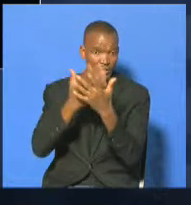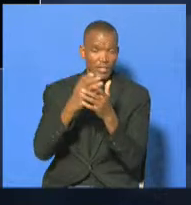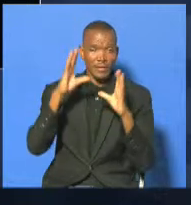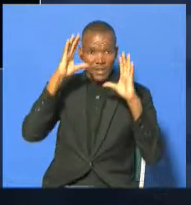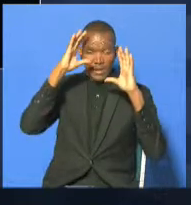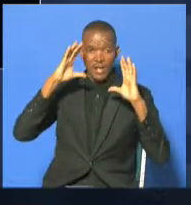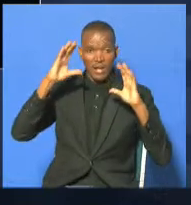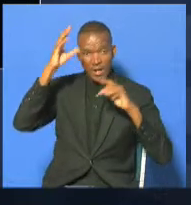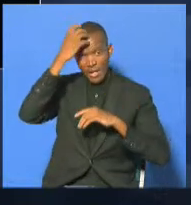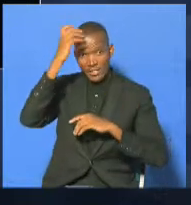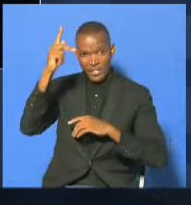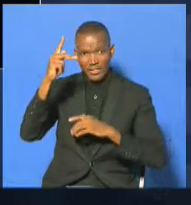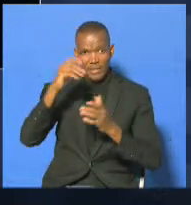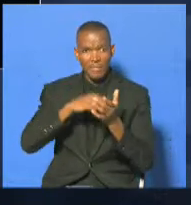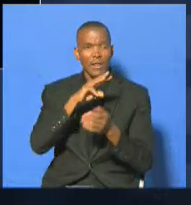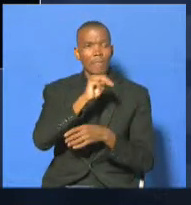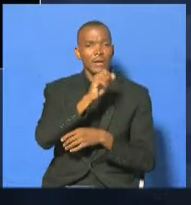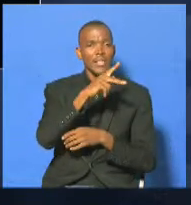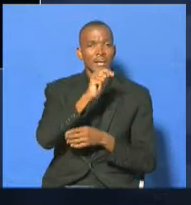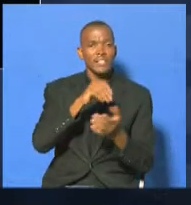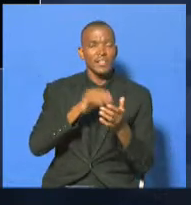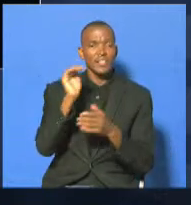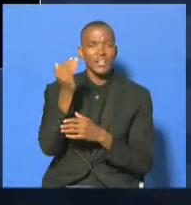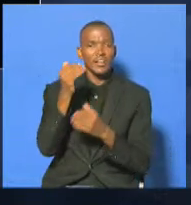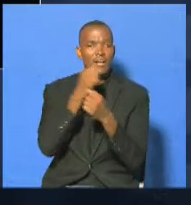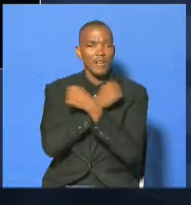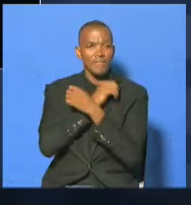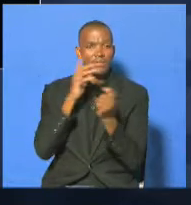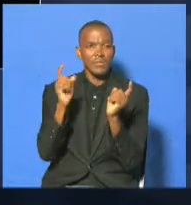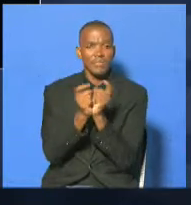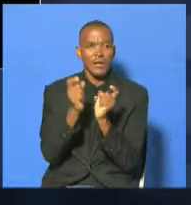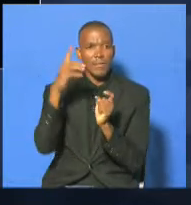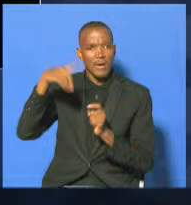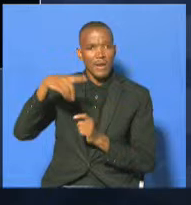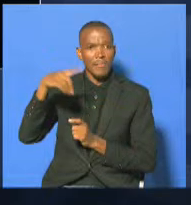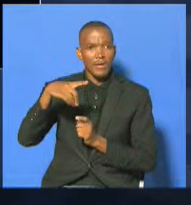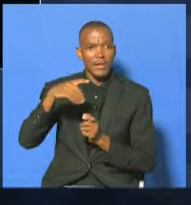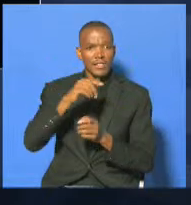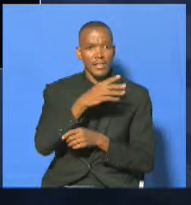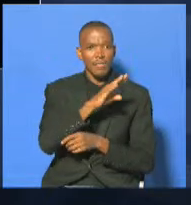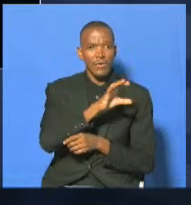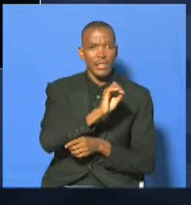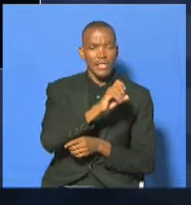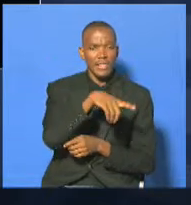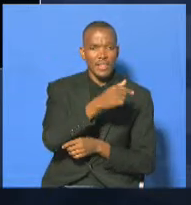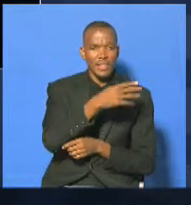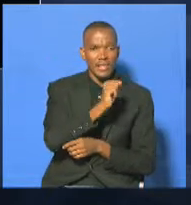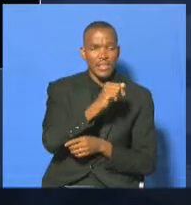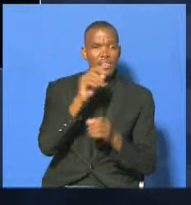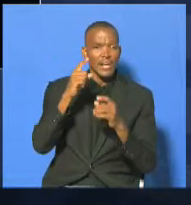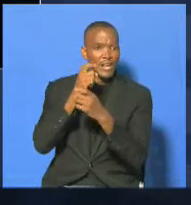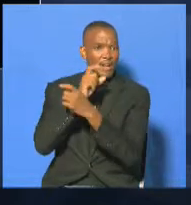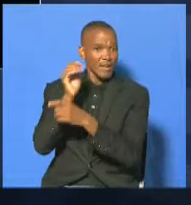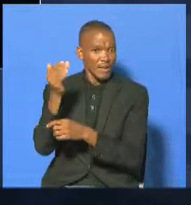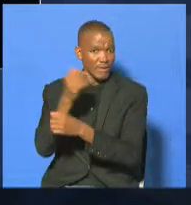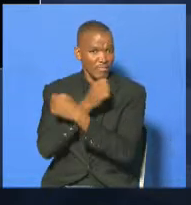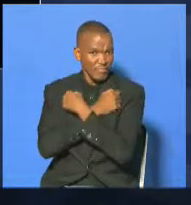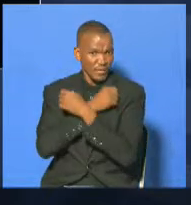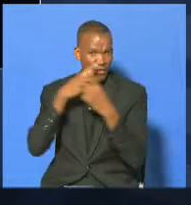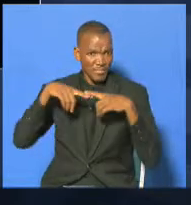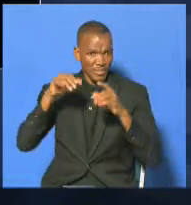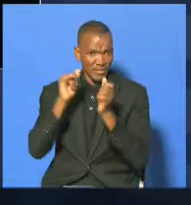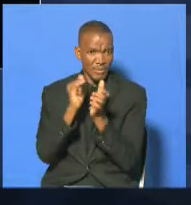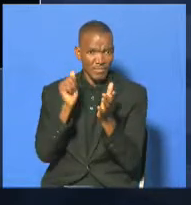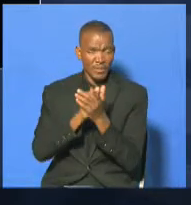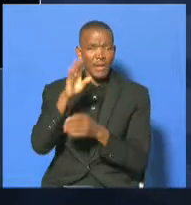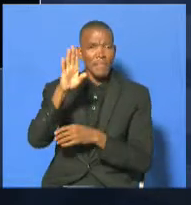while Motagase and Green Lovers clash at Palapi Stadium. Zabote will take on Peacemakers at Newtown Primary School grounds, while Sango Bushbucks lie in